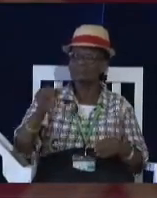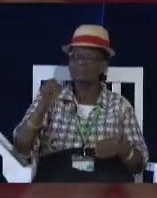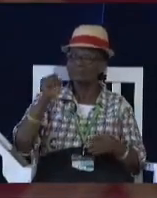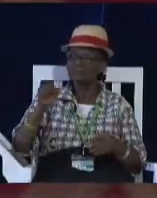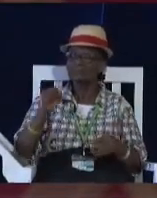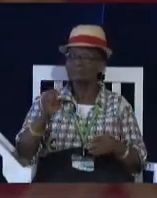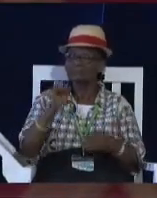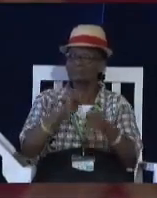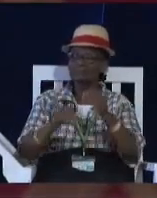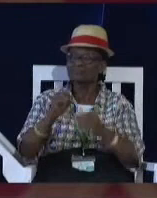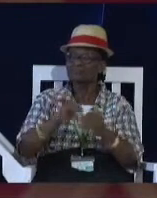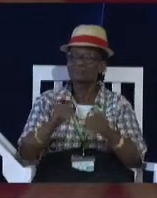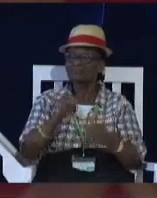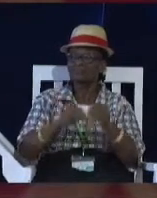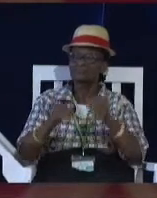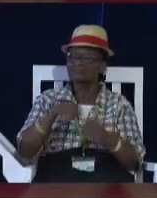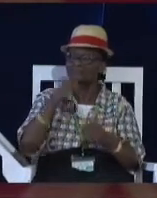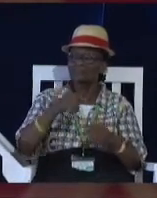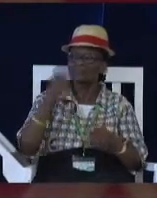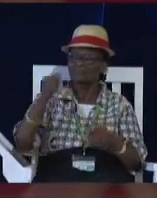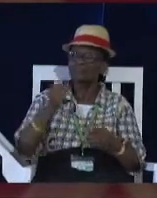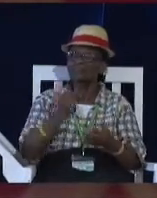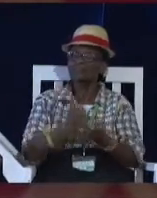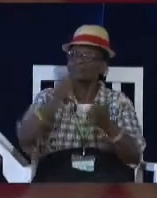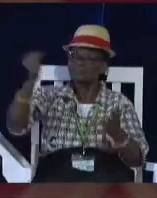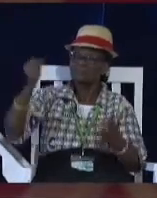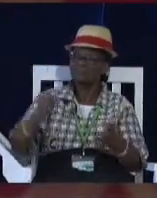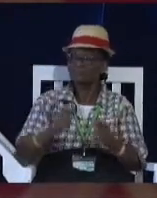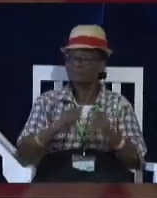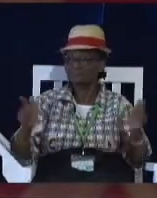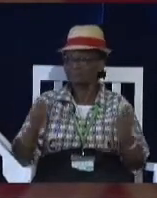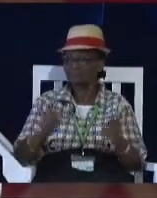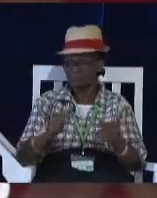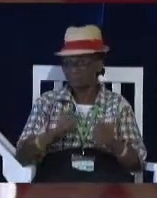Oh, please say the amen as if you believe.